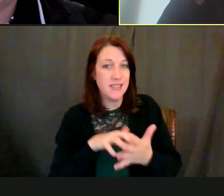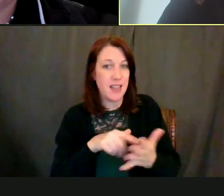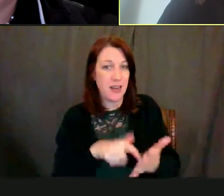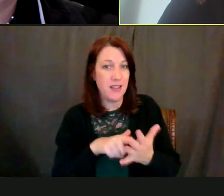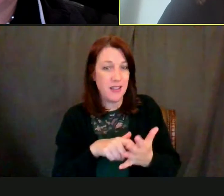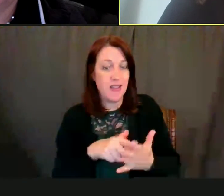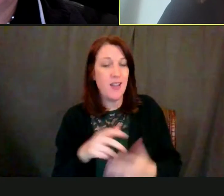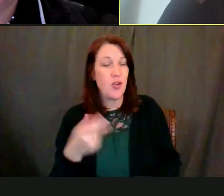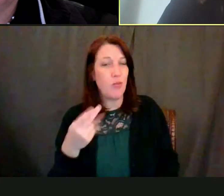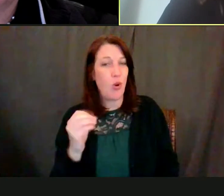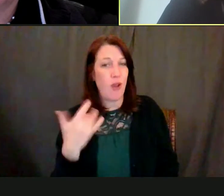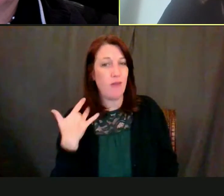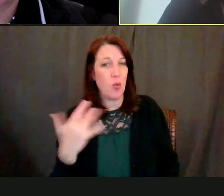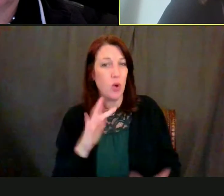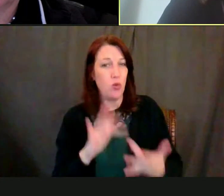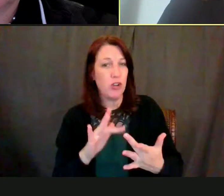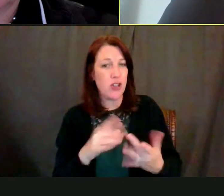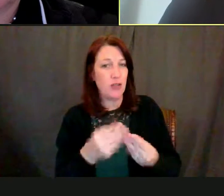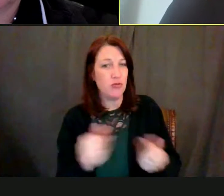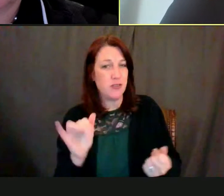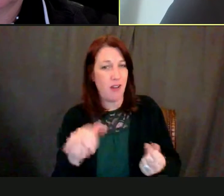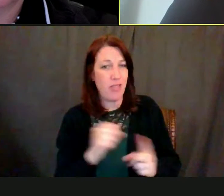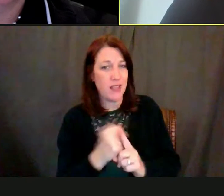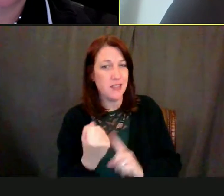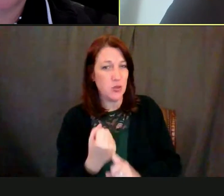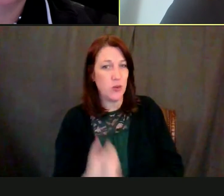likely reach out to you to resolve that situation.